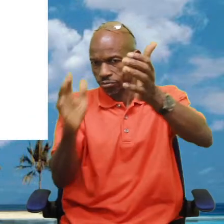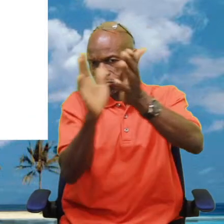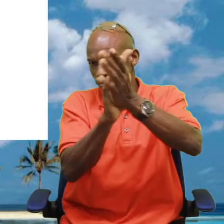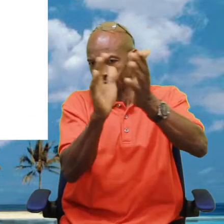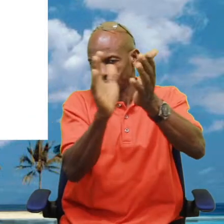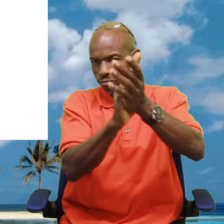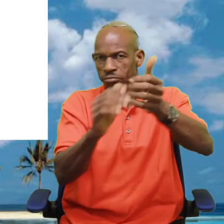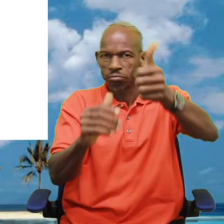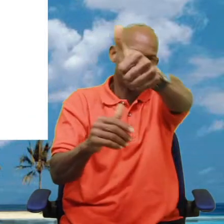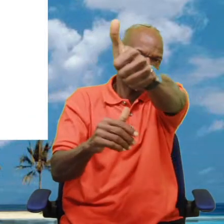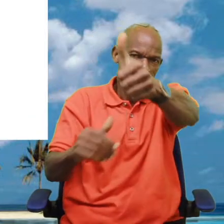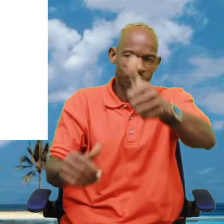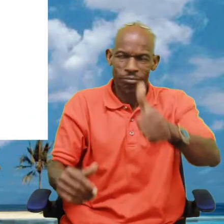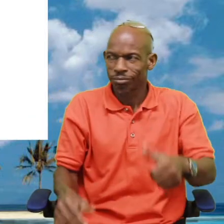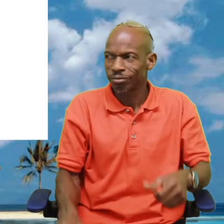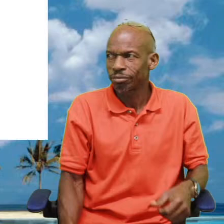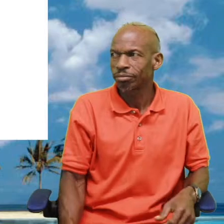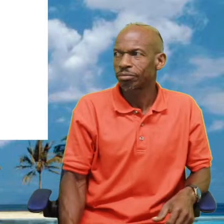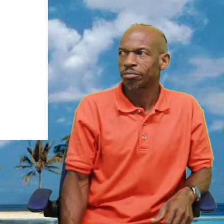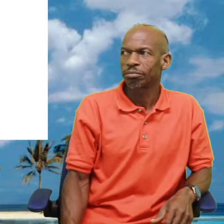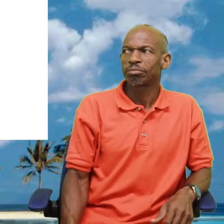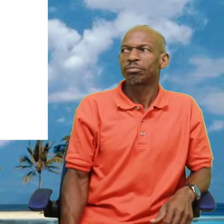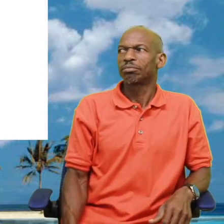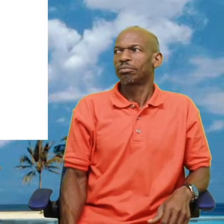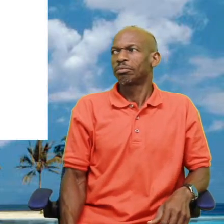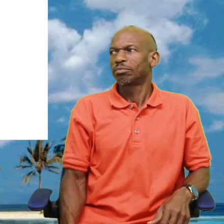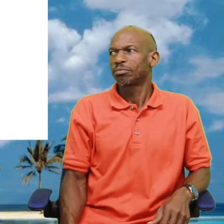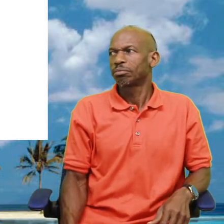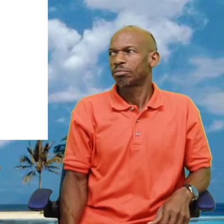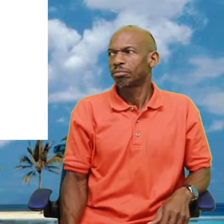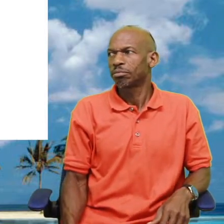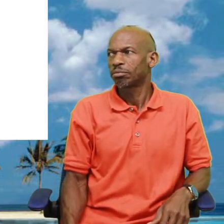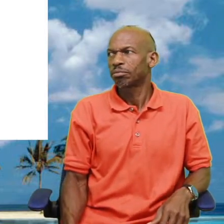same, the dog. That is what I'm talking about.